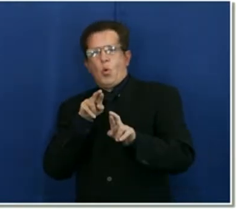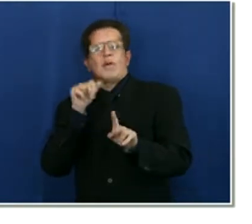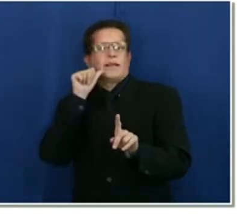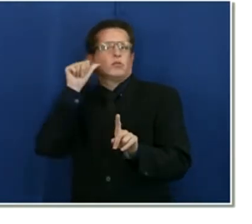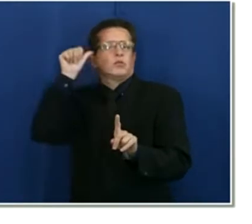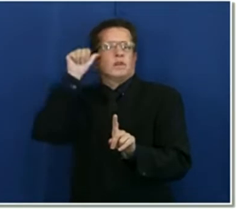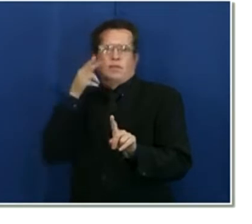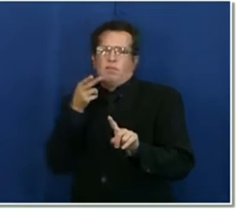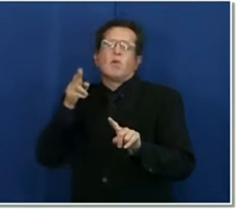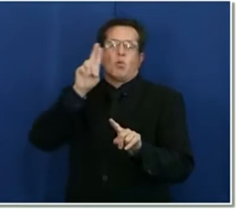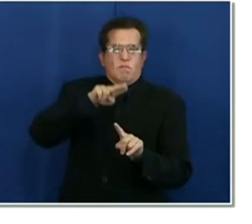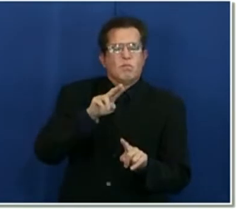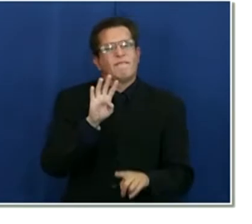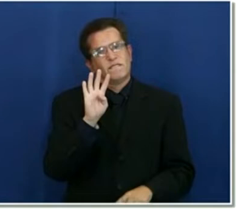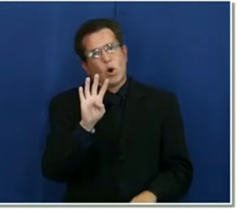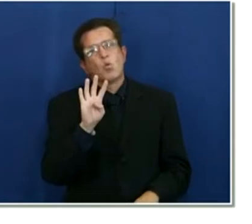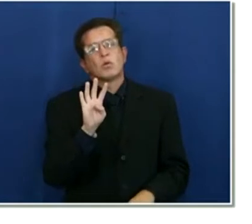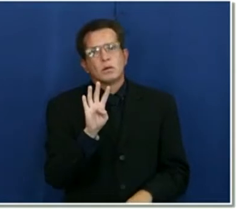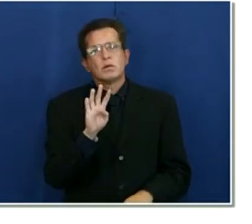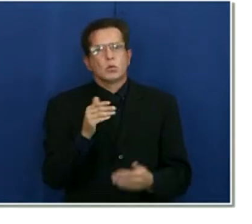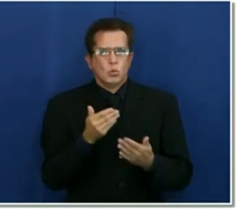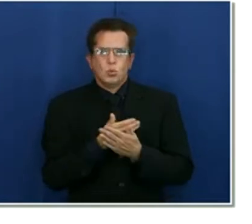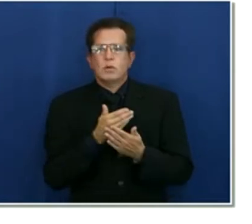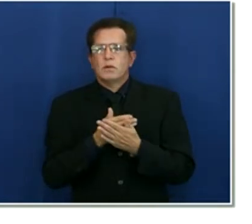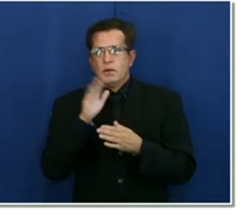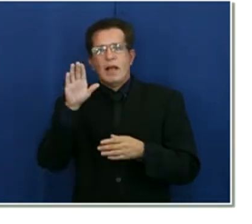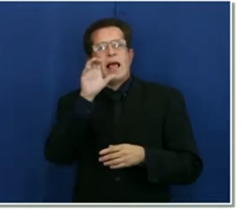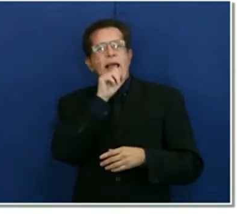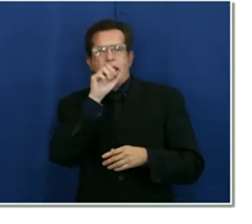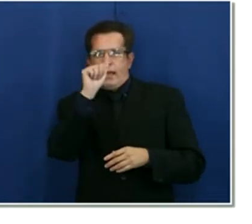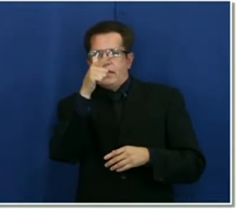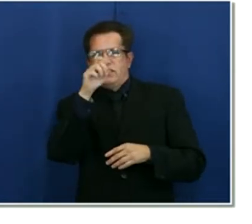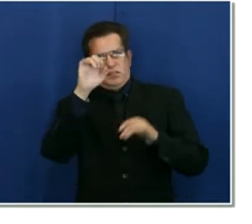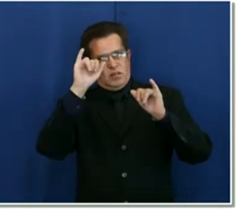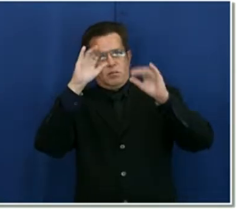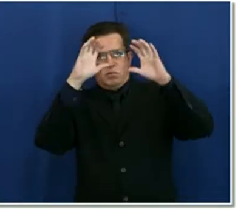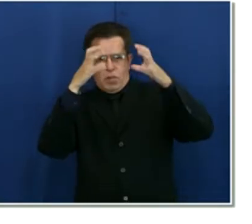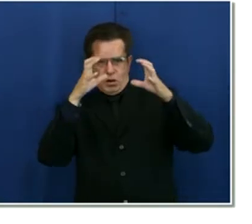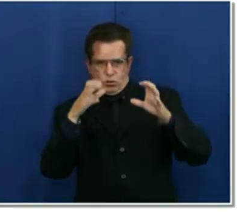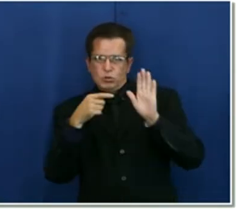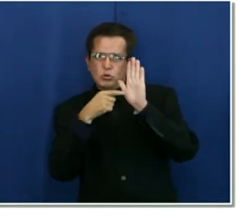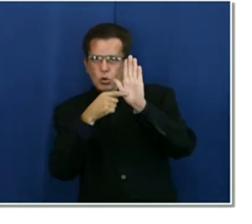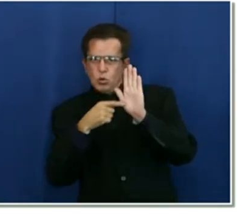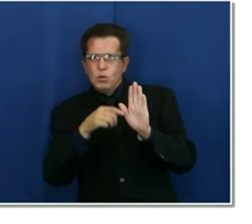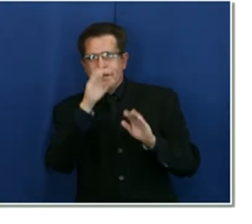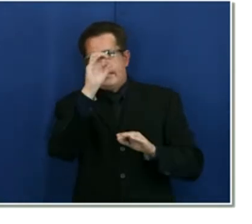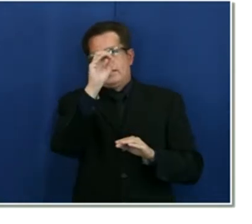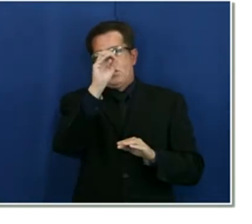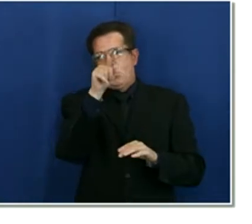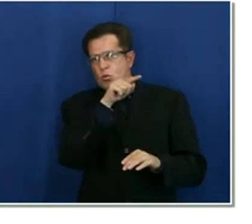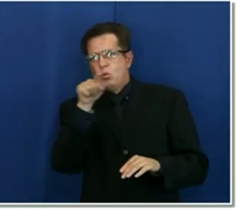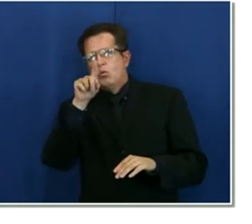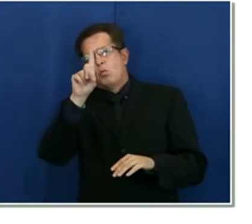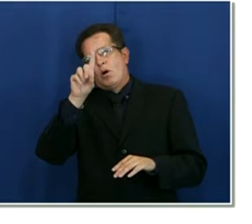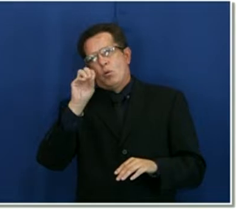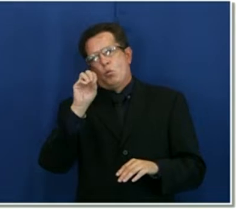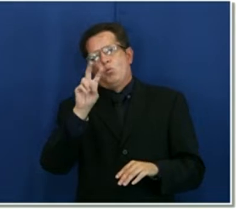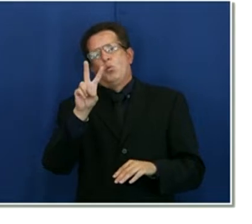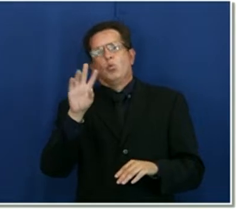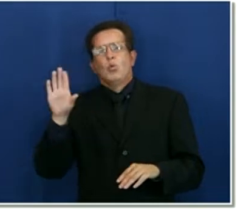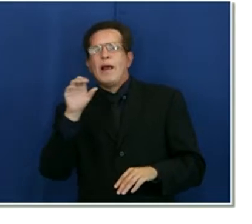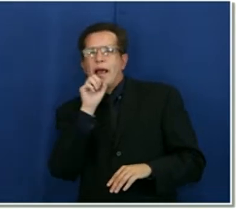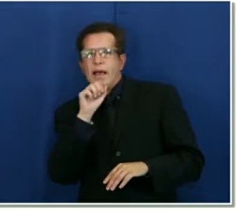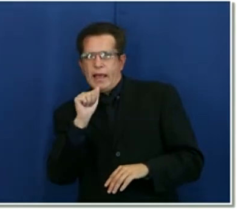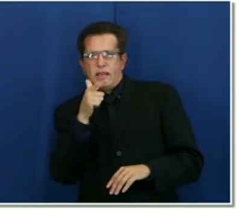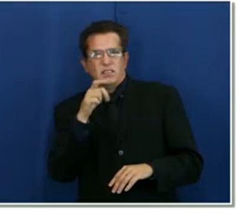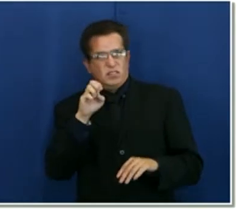yesterday. Now, the age range of cases is from 0 to 102 years of